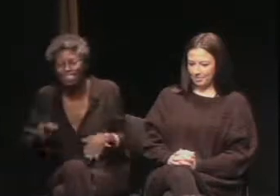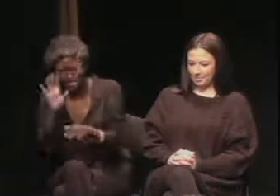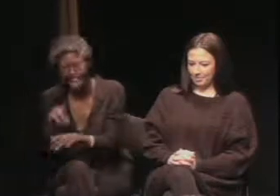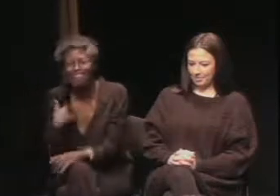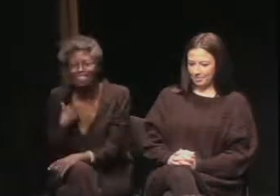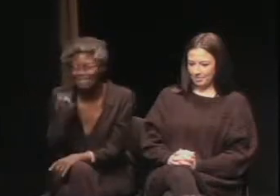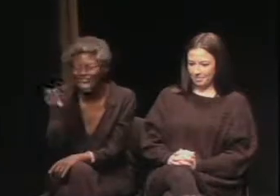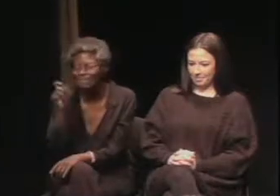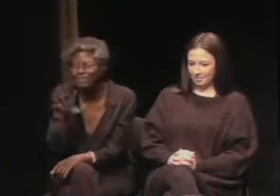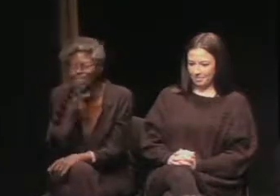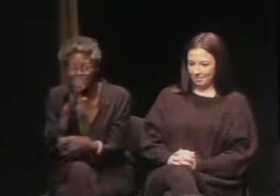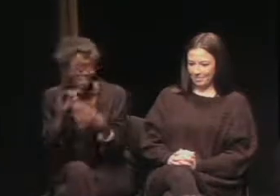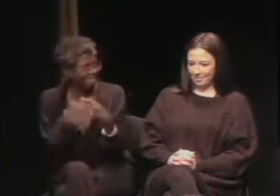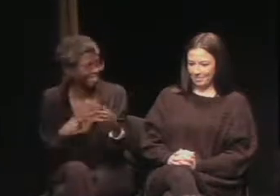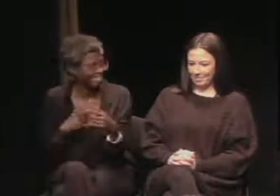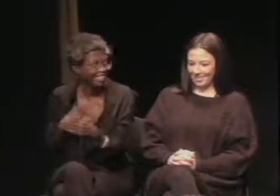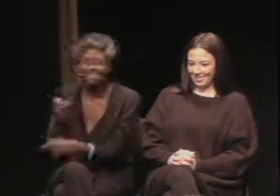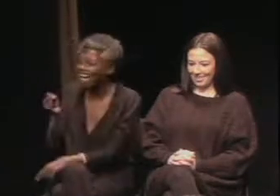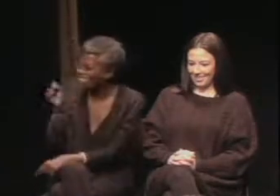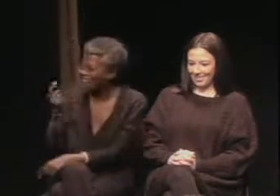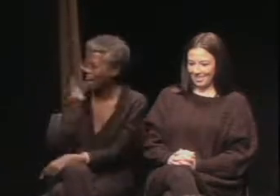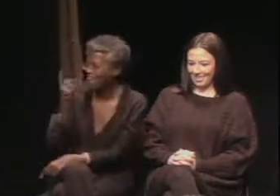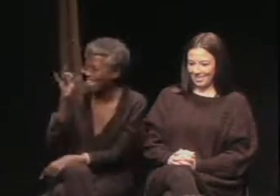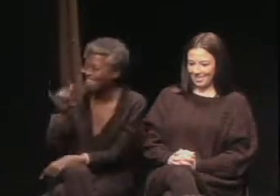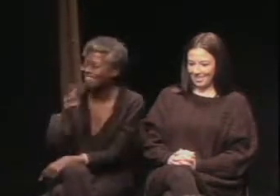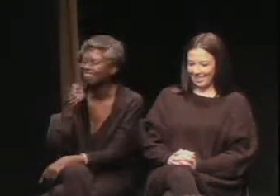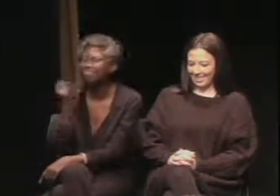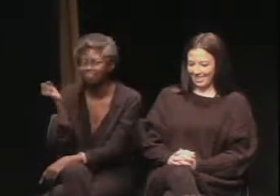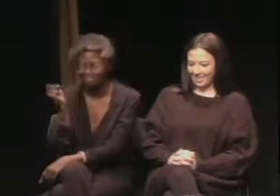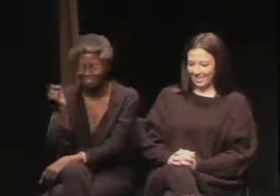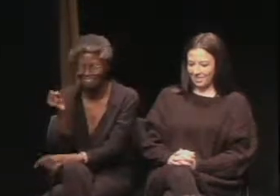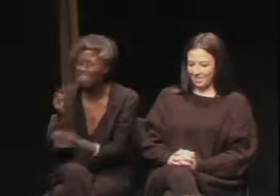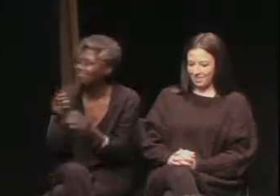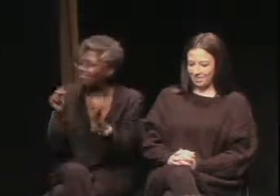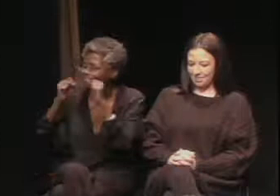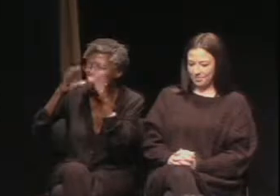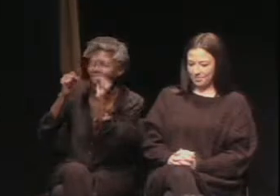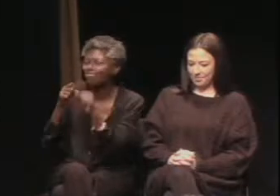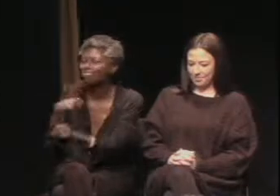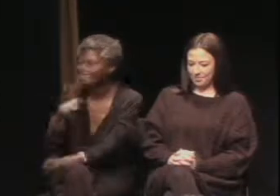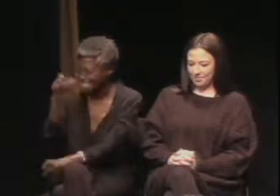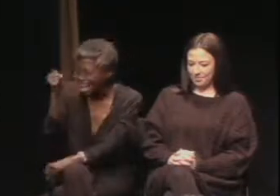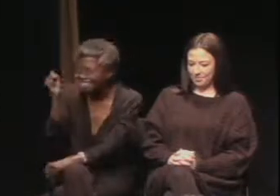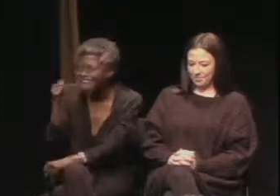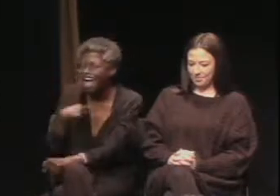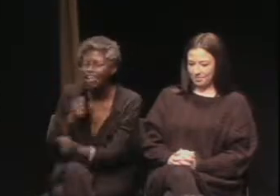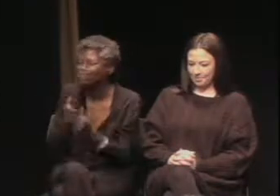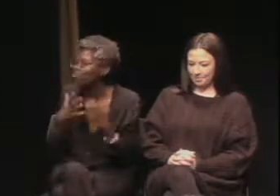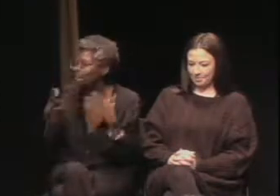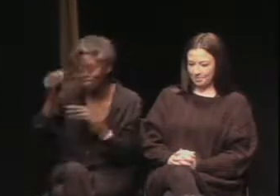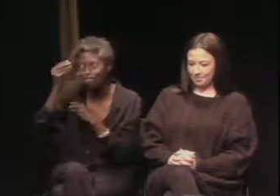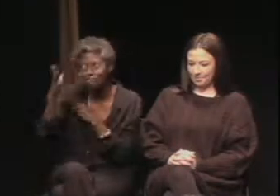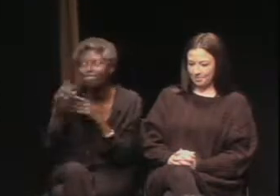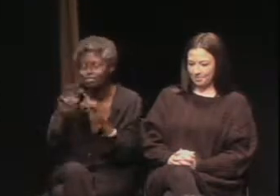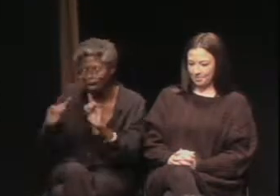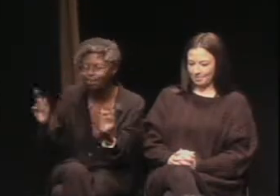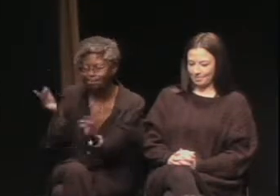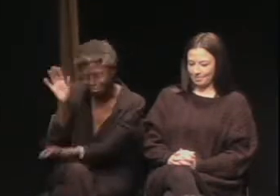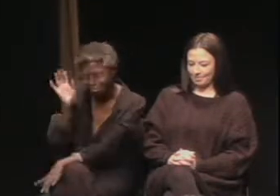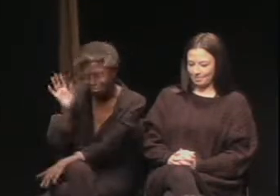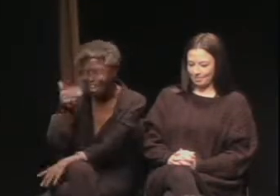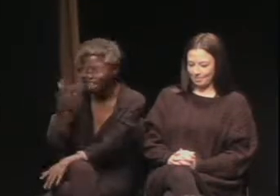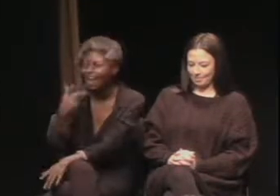that's so does my horniness offend you? I was like, incredible. I was like, had too much information. Yes.